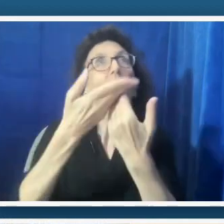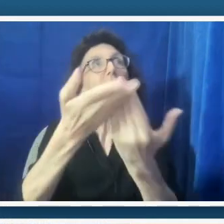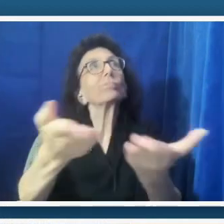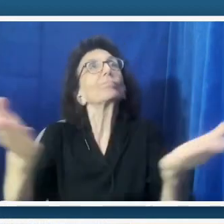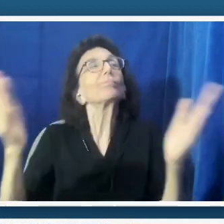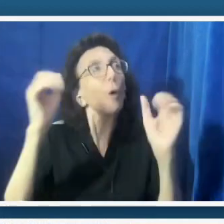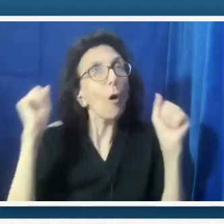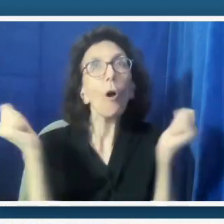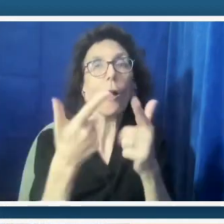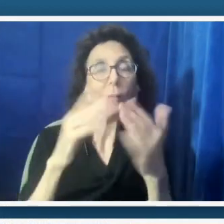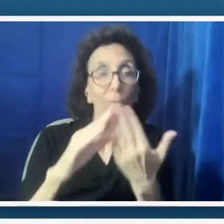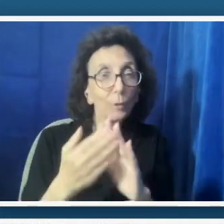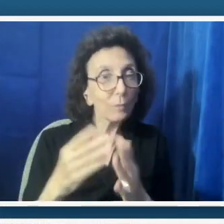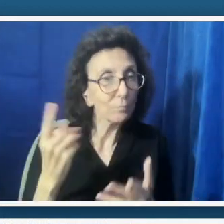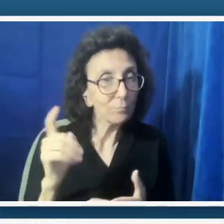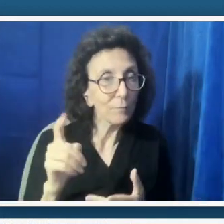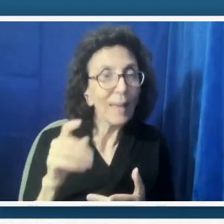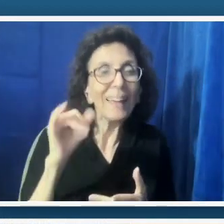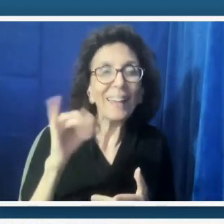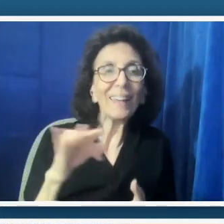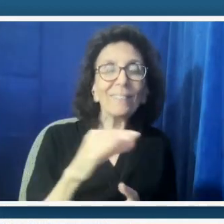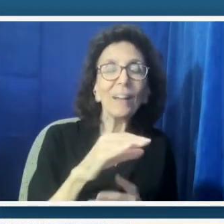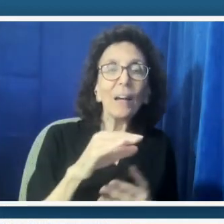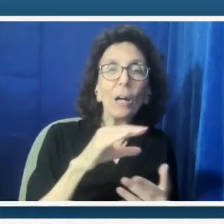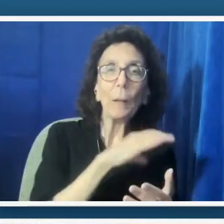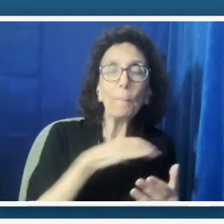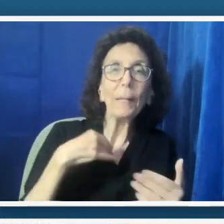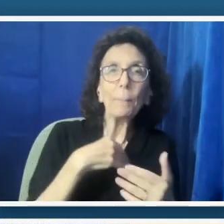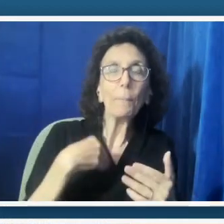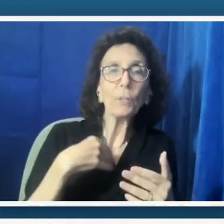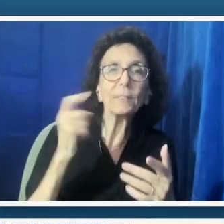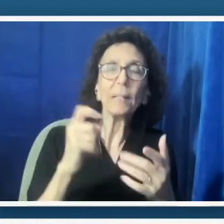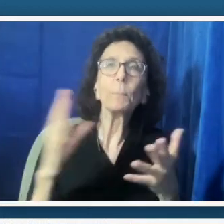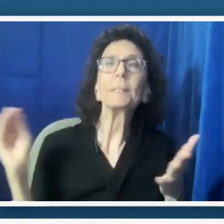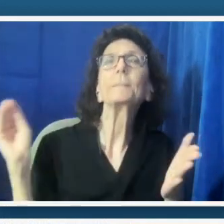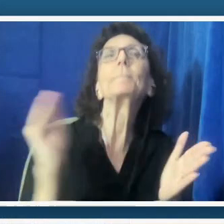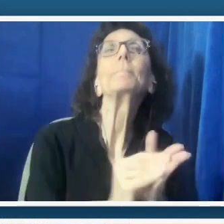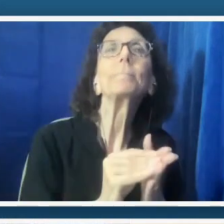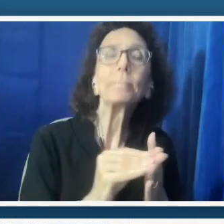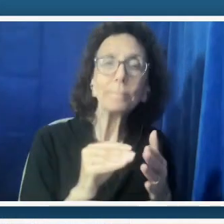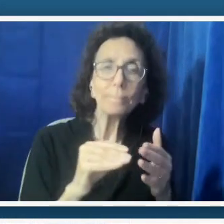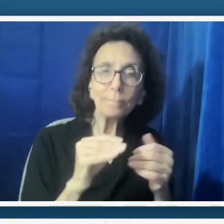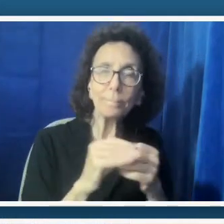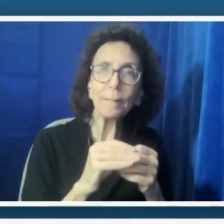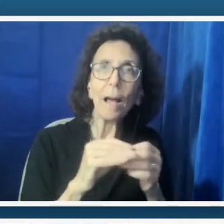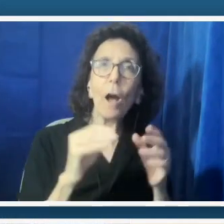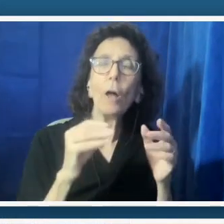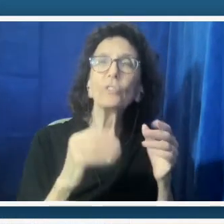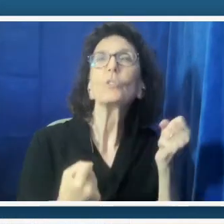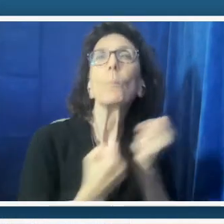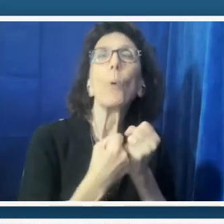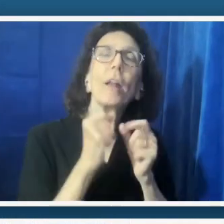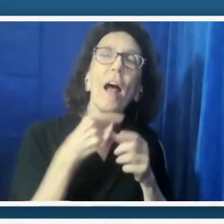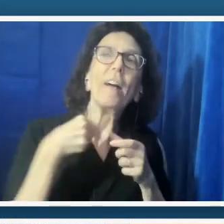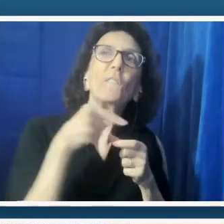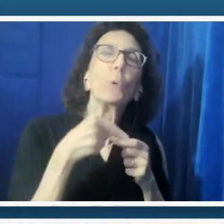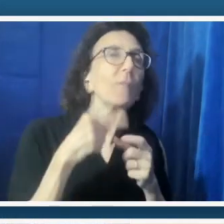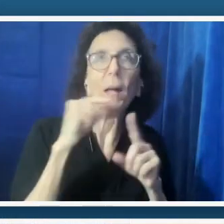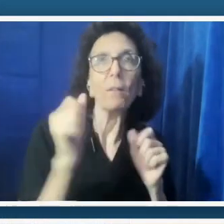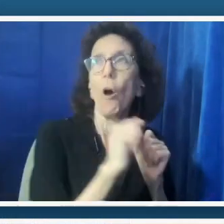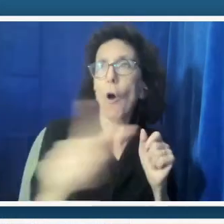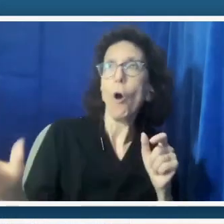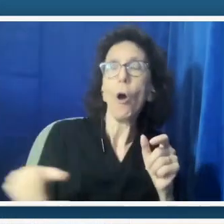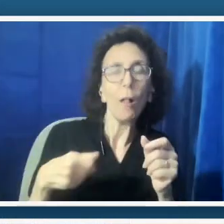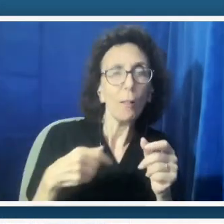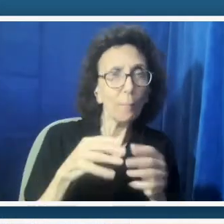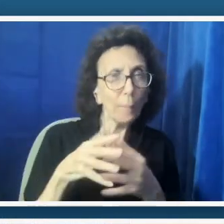What happens if committee members advocate for stamps to include messages that are in the best interests of only a select few? And